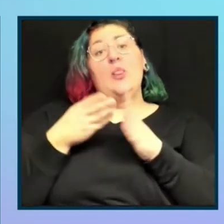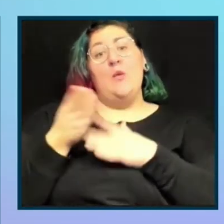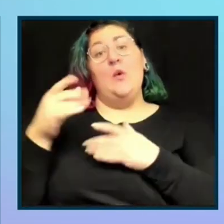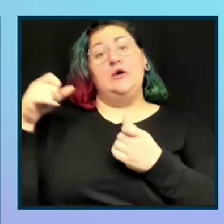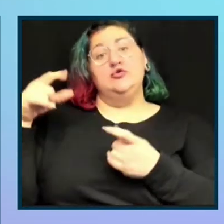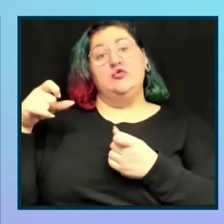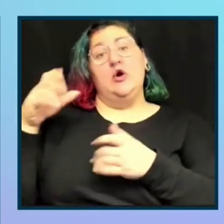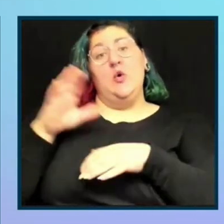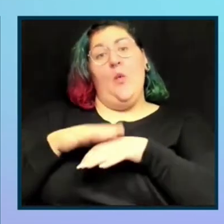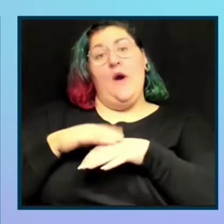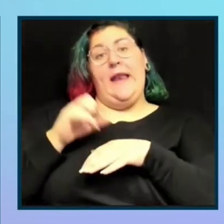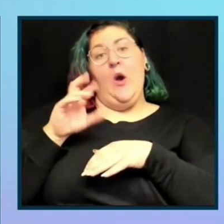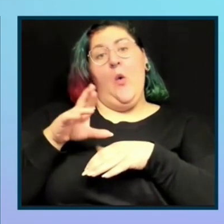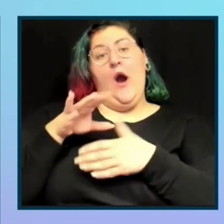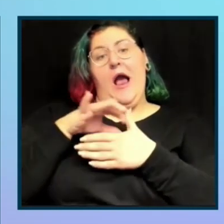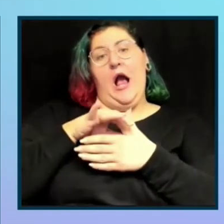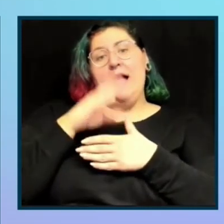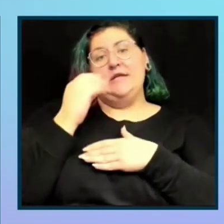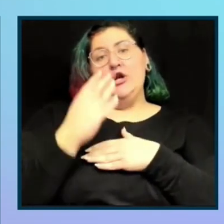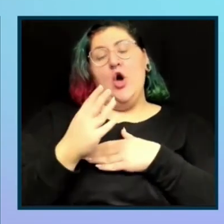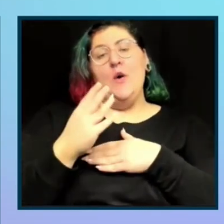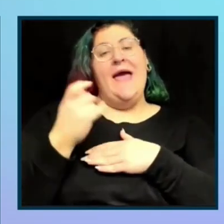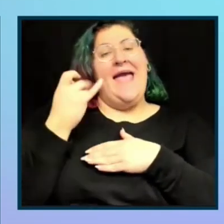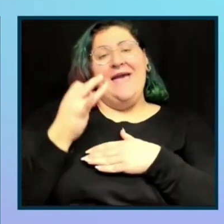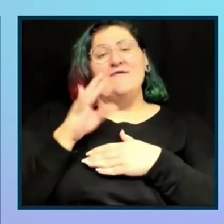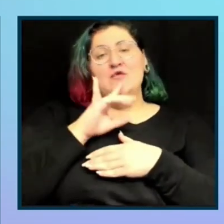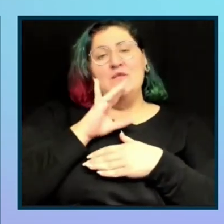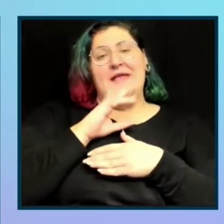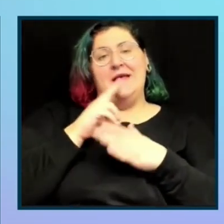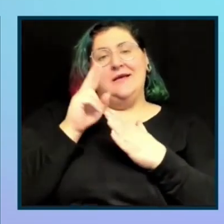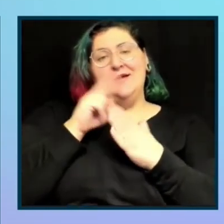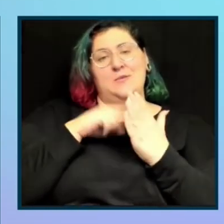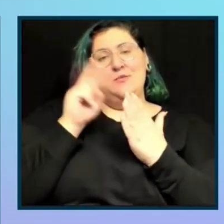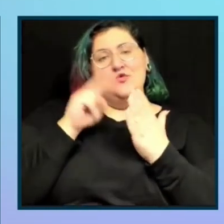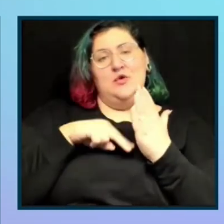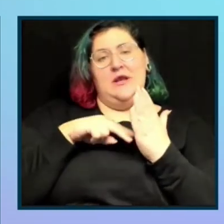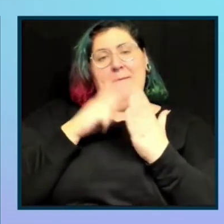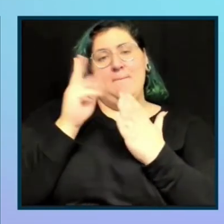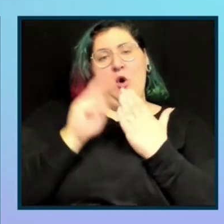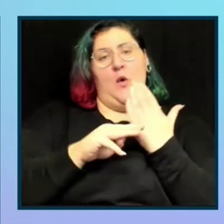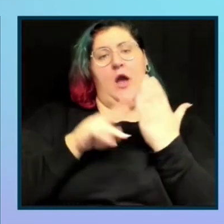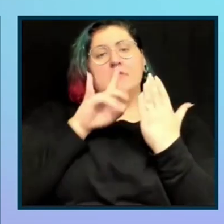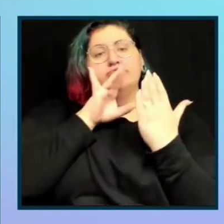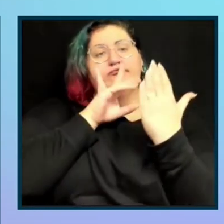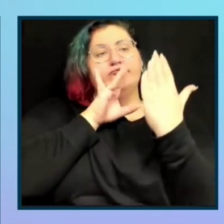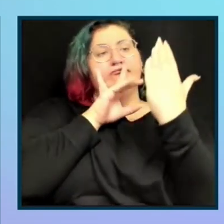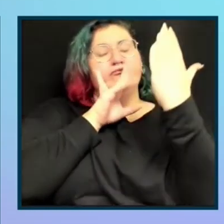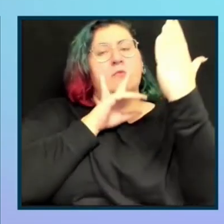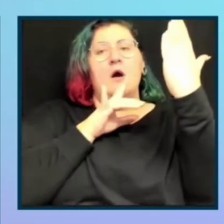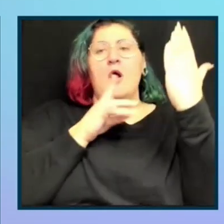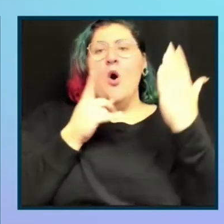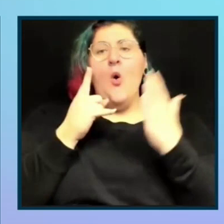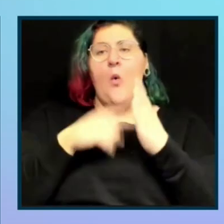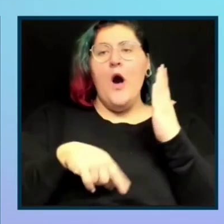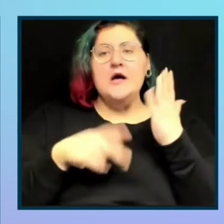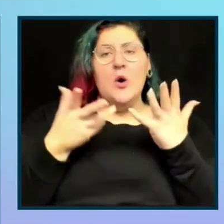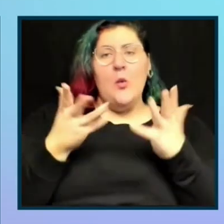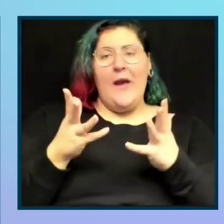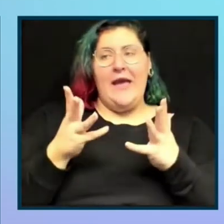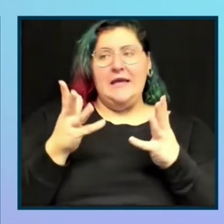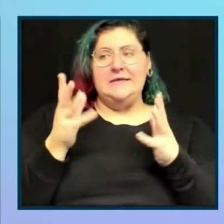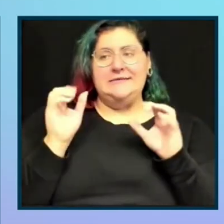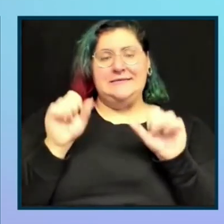image, it's automatically going to read out your alt text or image description. What are ways to provide some kind of warning before the